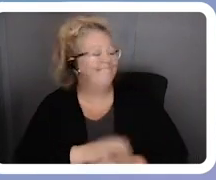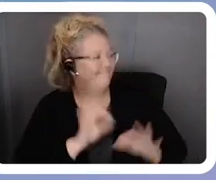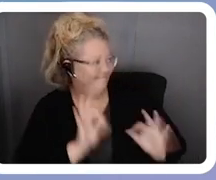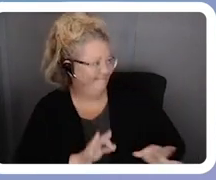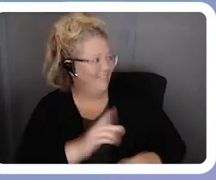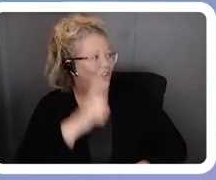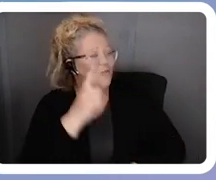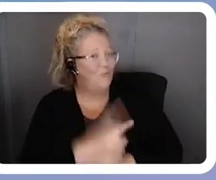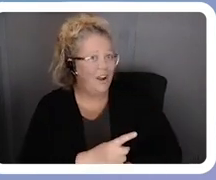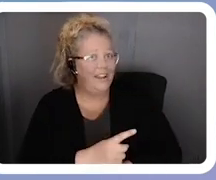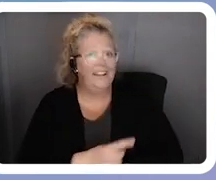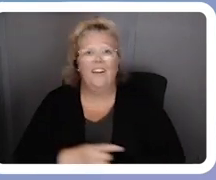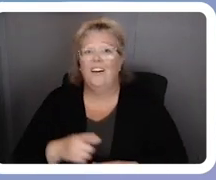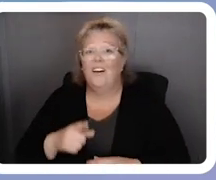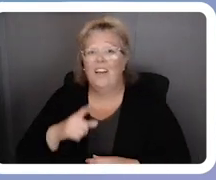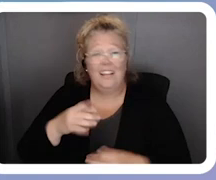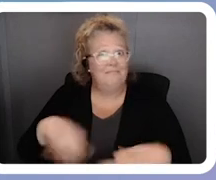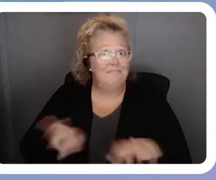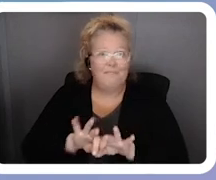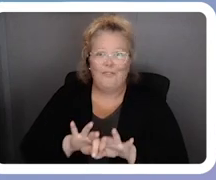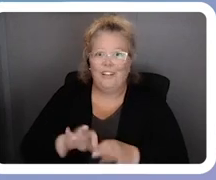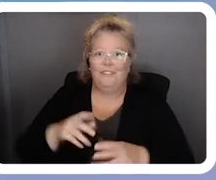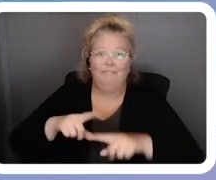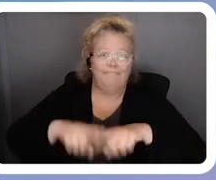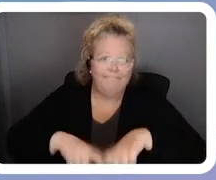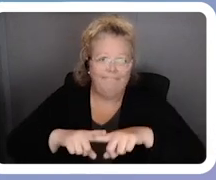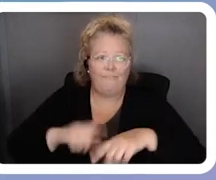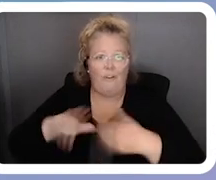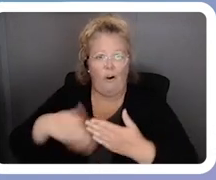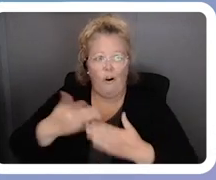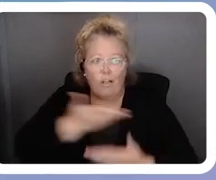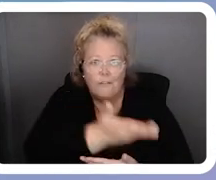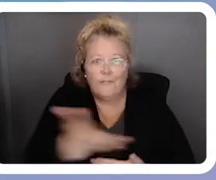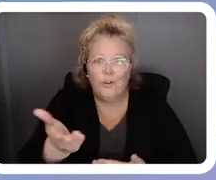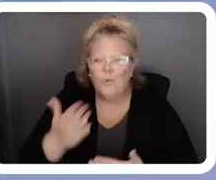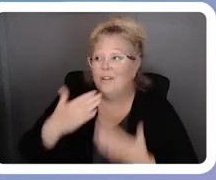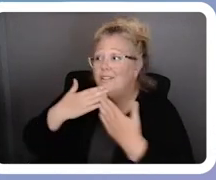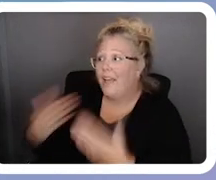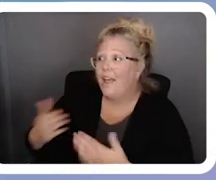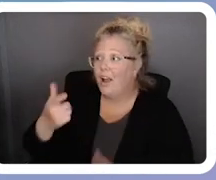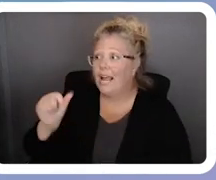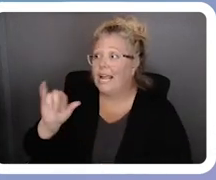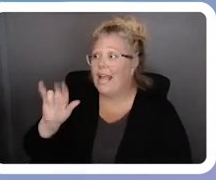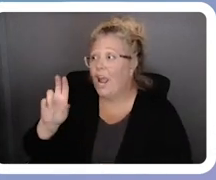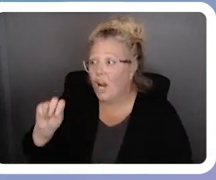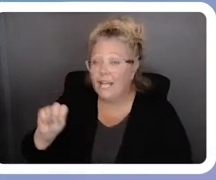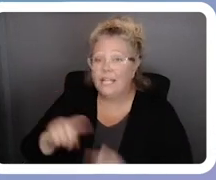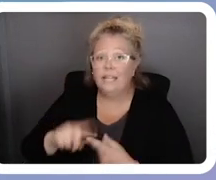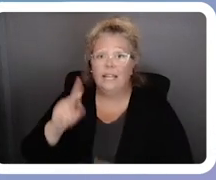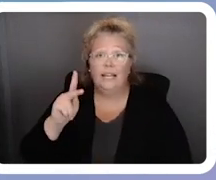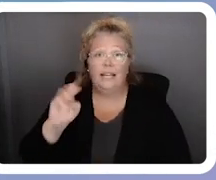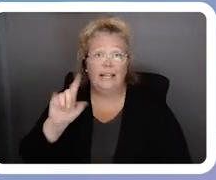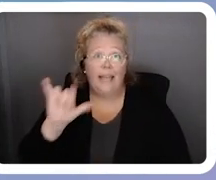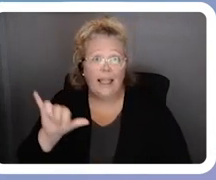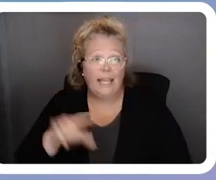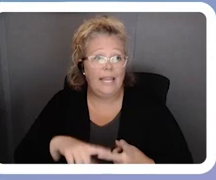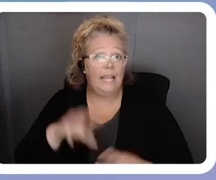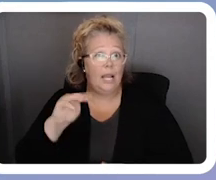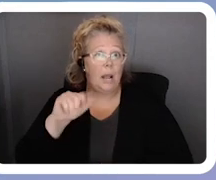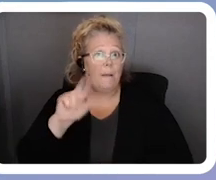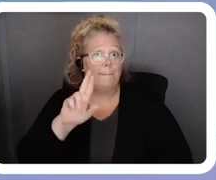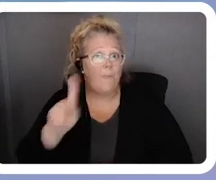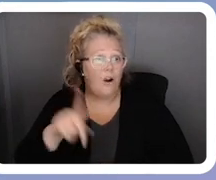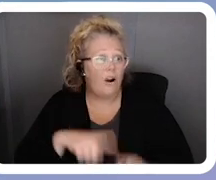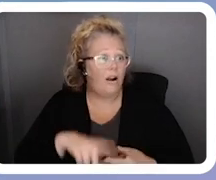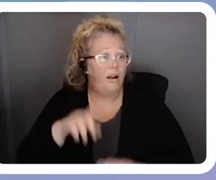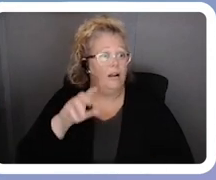I mean, we couldn't do it without all of you being able to watch. And a huge special thanks to Garen, to Kelly, Mark, and to